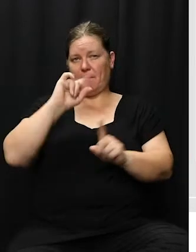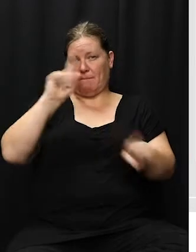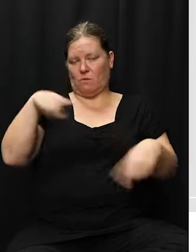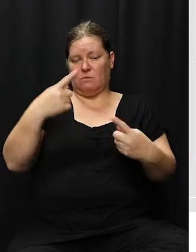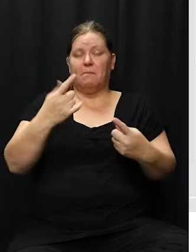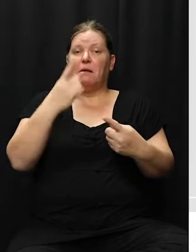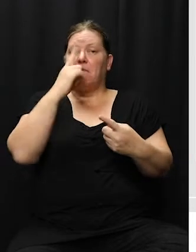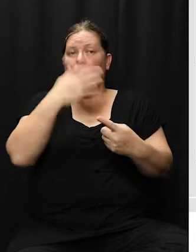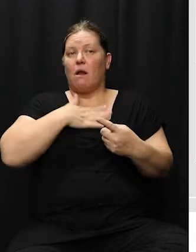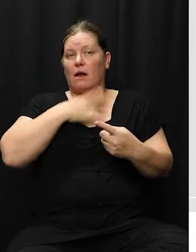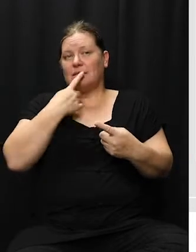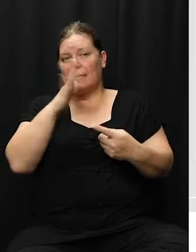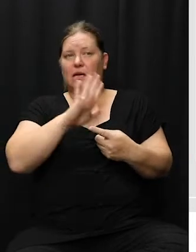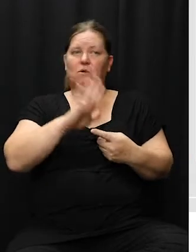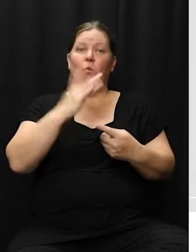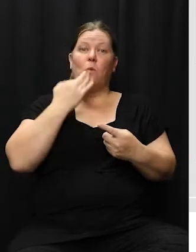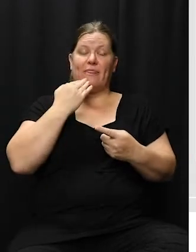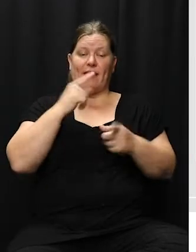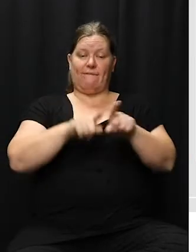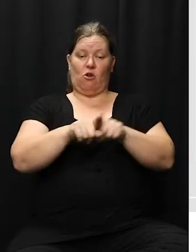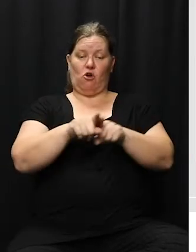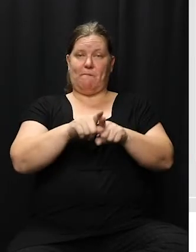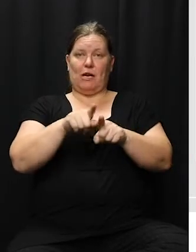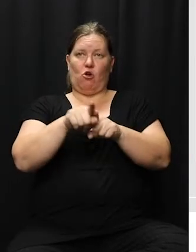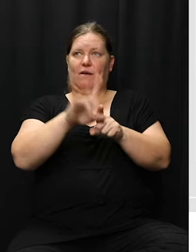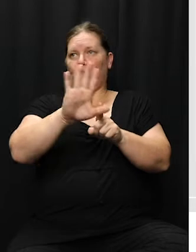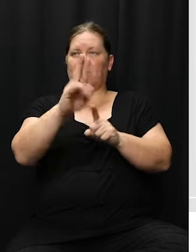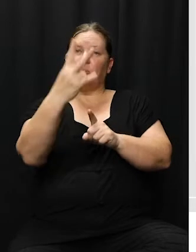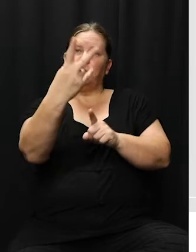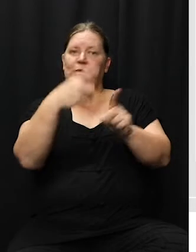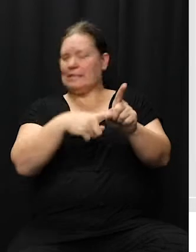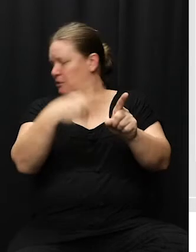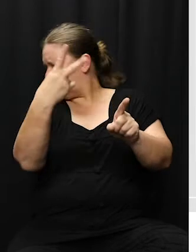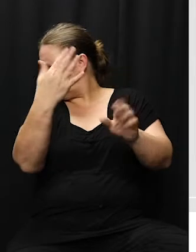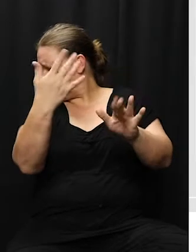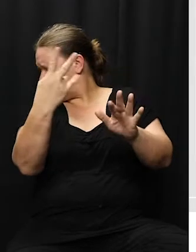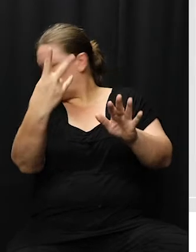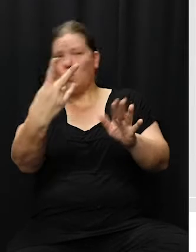such variability in background. Maybe it won't be possible, but I hope to be able to say, for example,